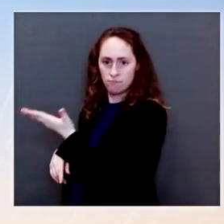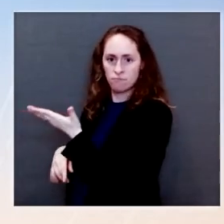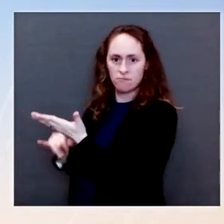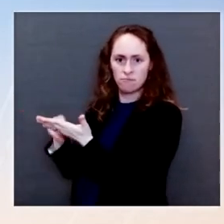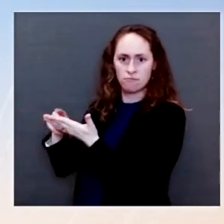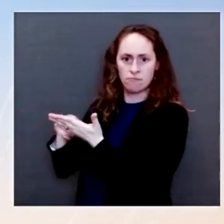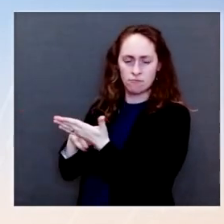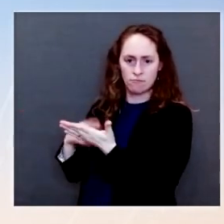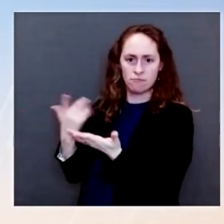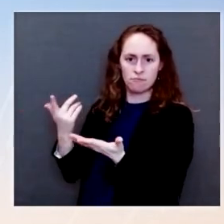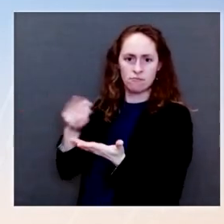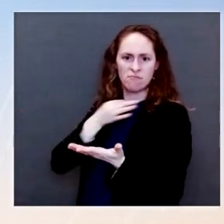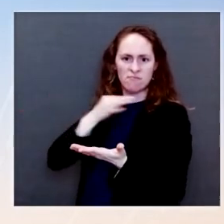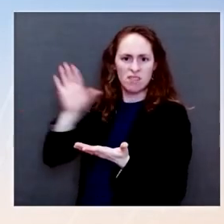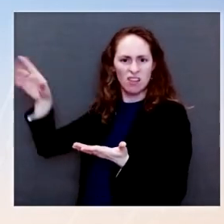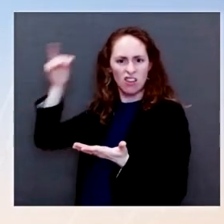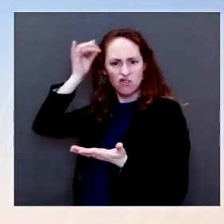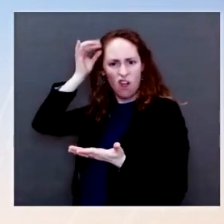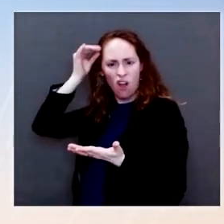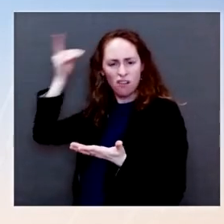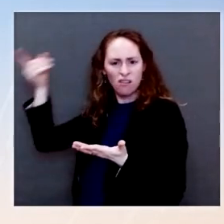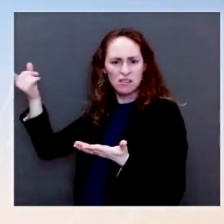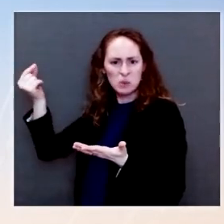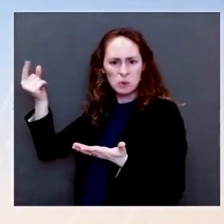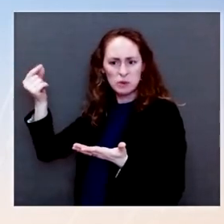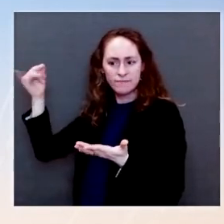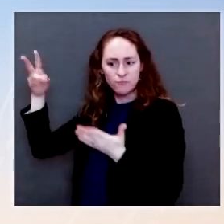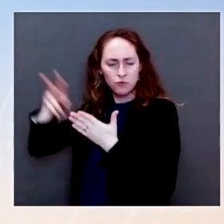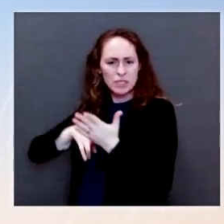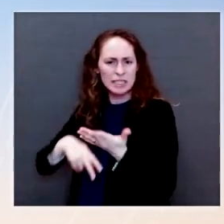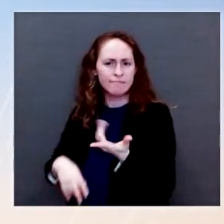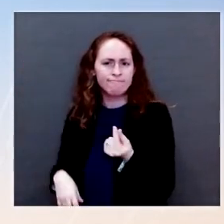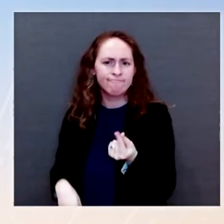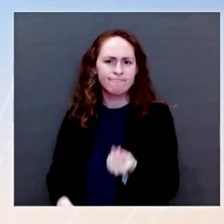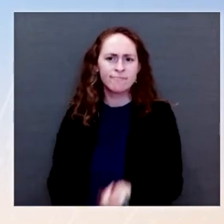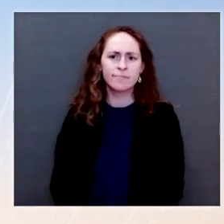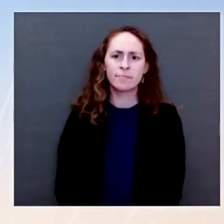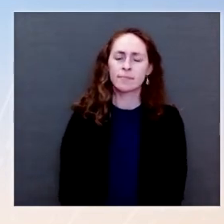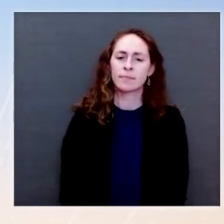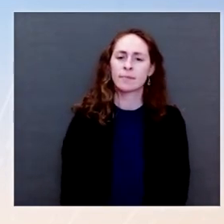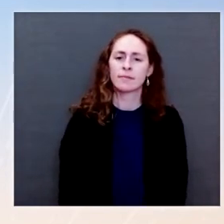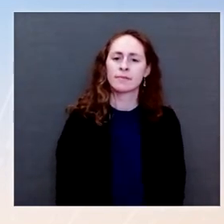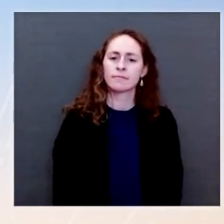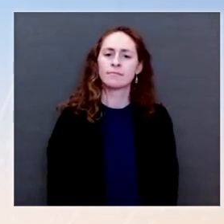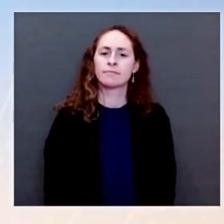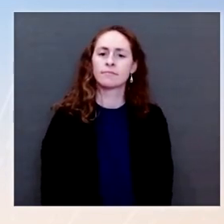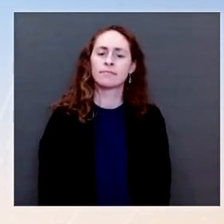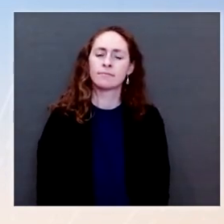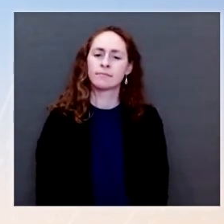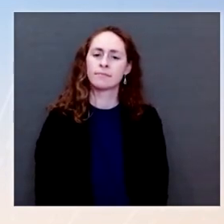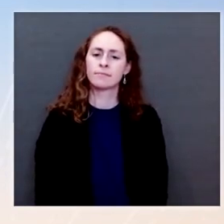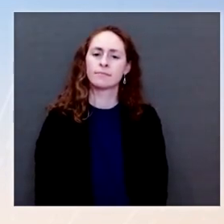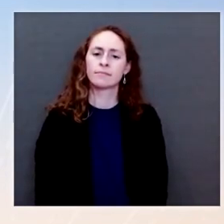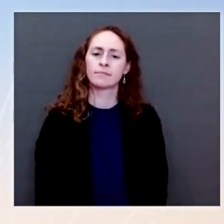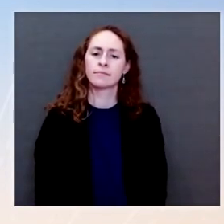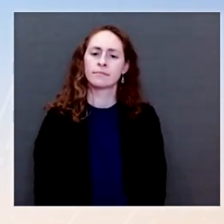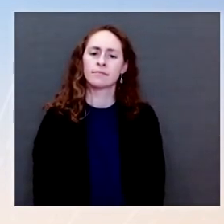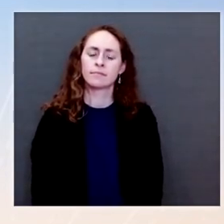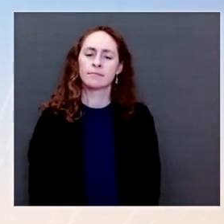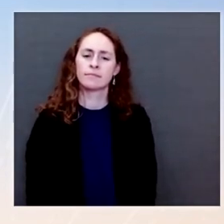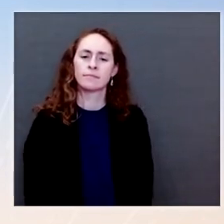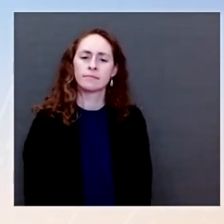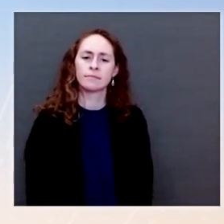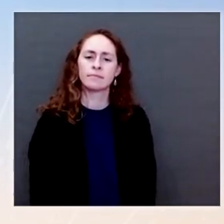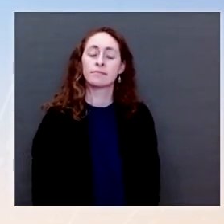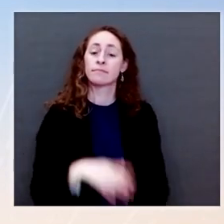meeting, and they will, tomorrow, I believe, and that will be the next step in the process. The president will then get the report,